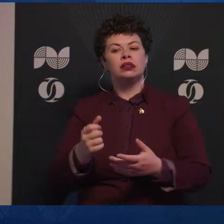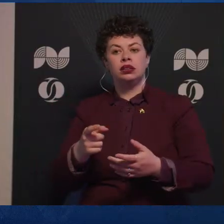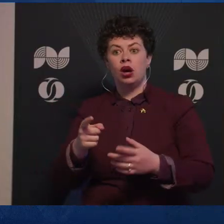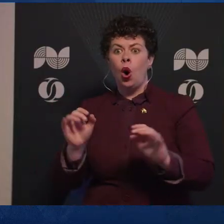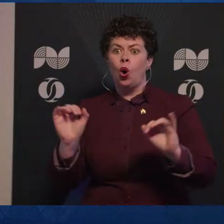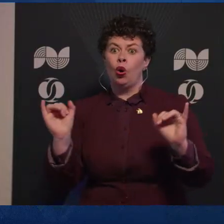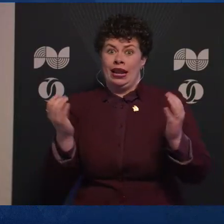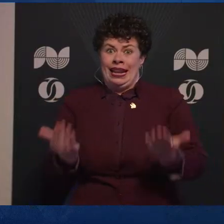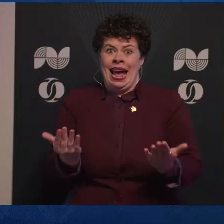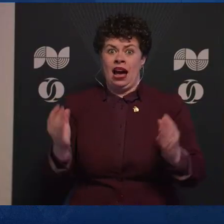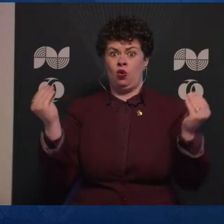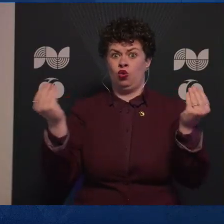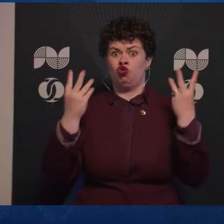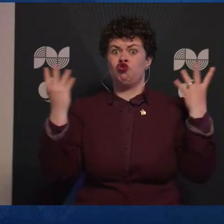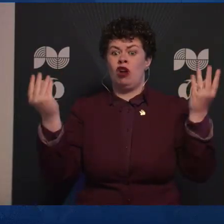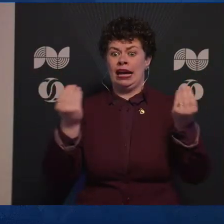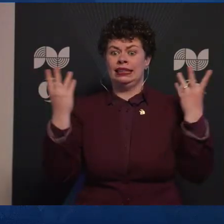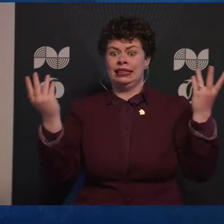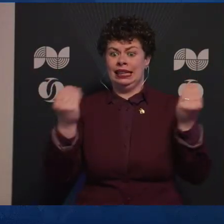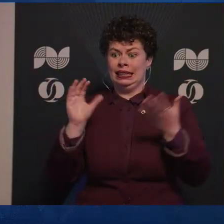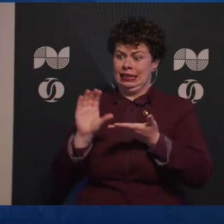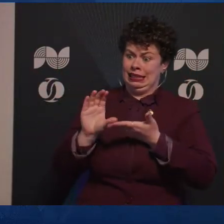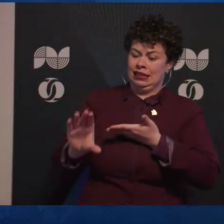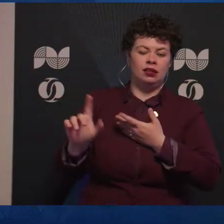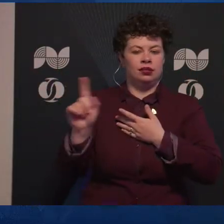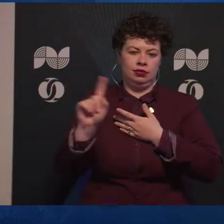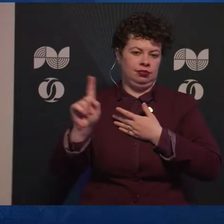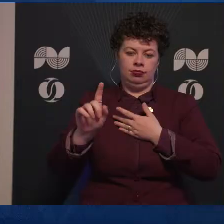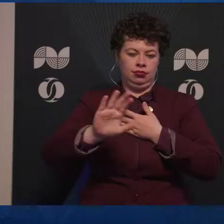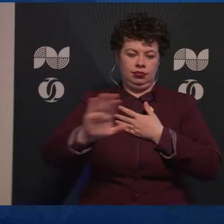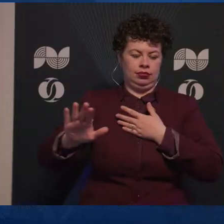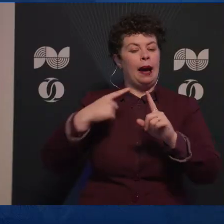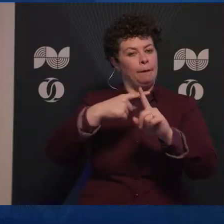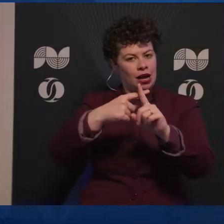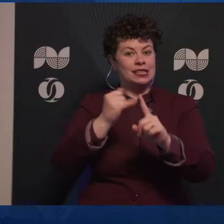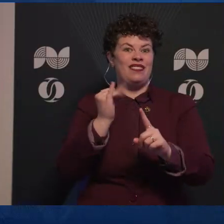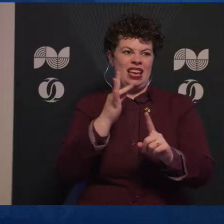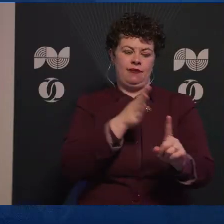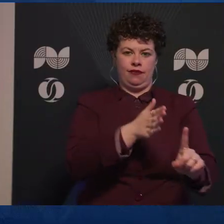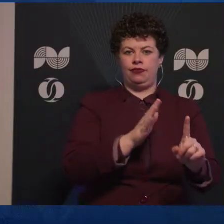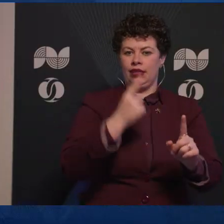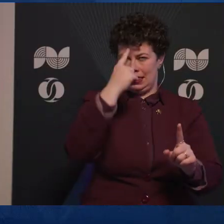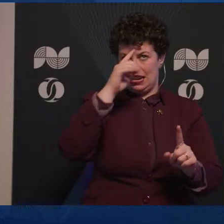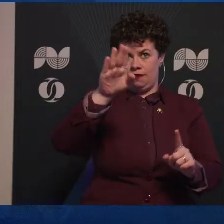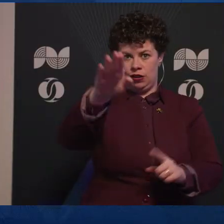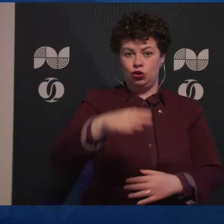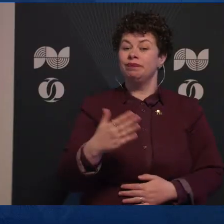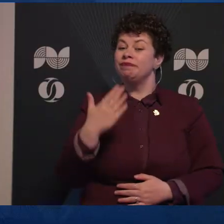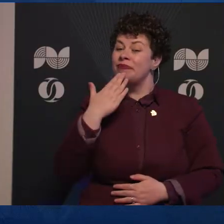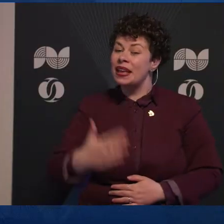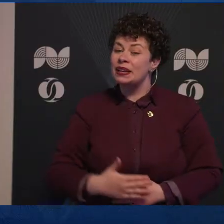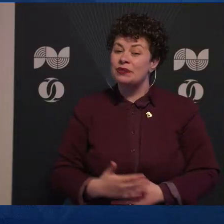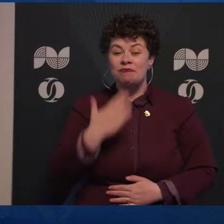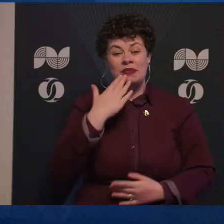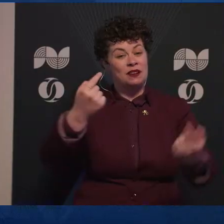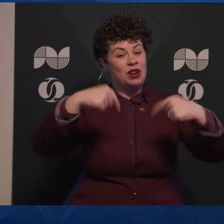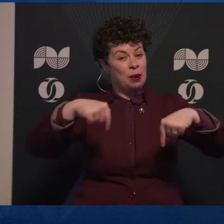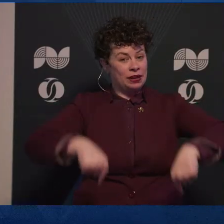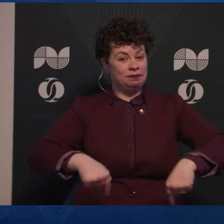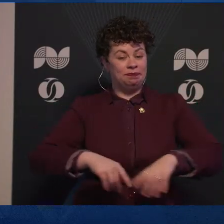trouble, then I am optimistic. Okay. Yeah. Thank you. Thank you. Well, there we have it. Thank you very much indeed for coming to this.